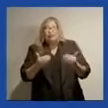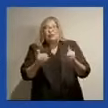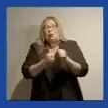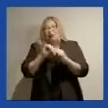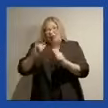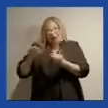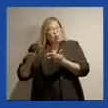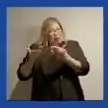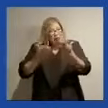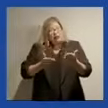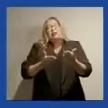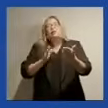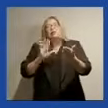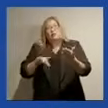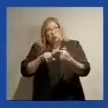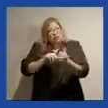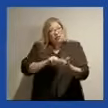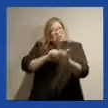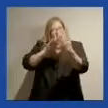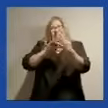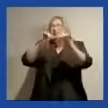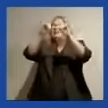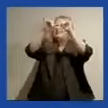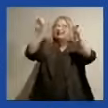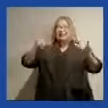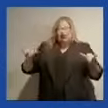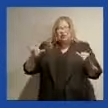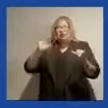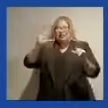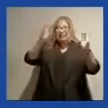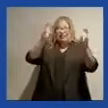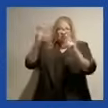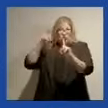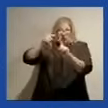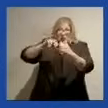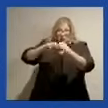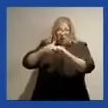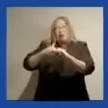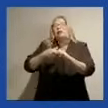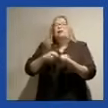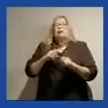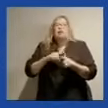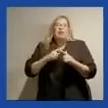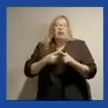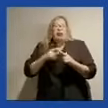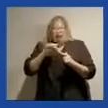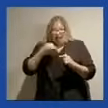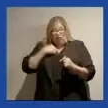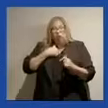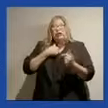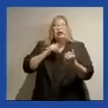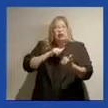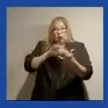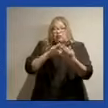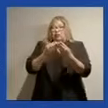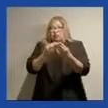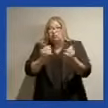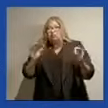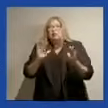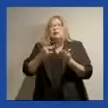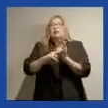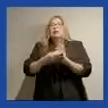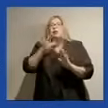forth to address this structural issue, we would enjoy a count additional